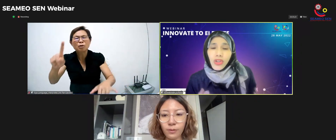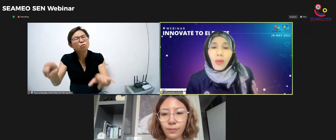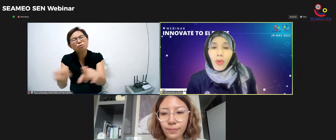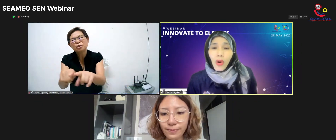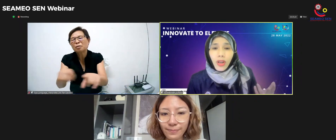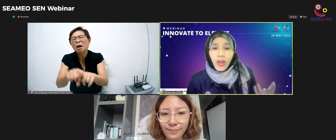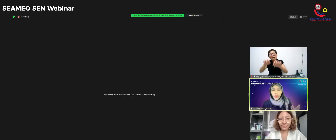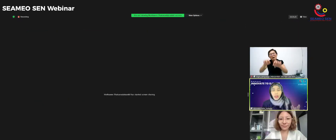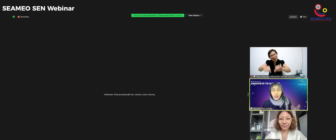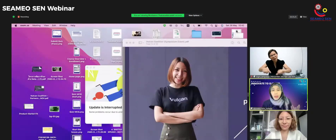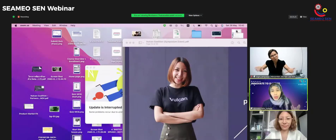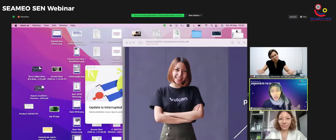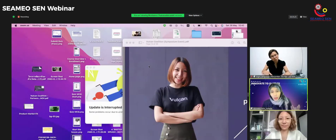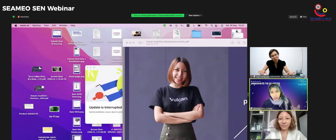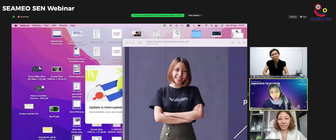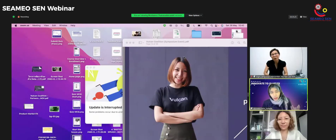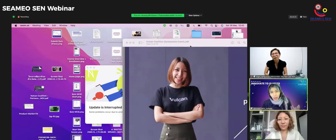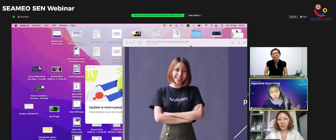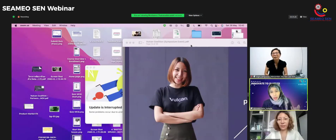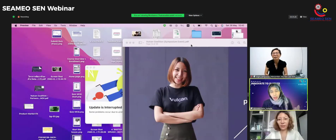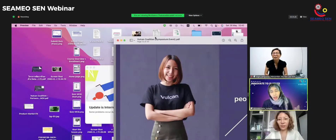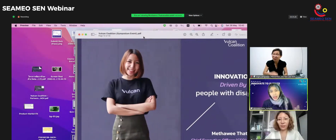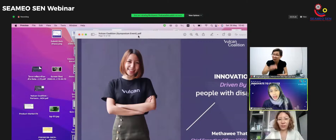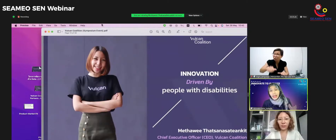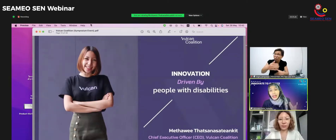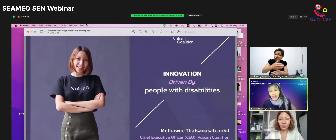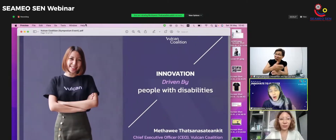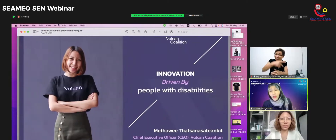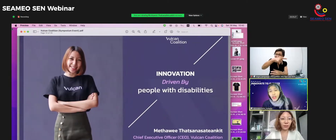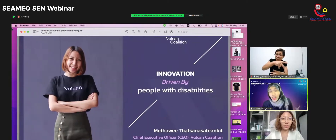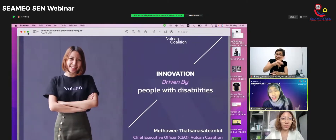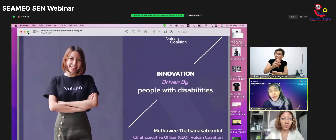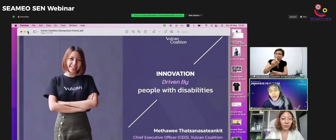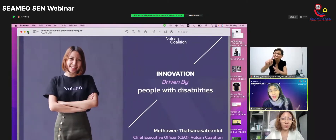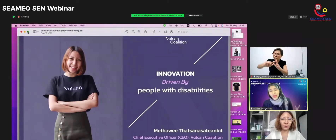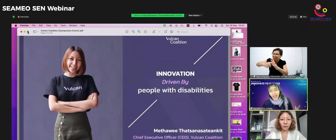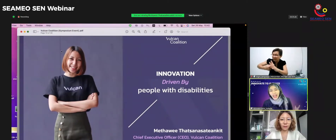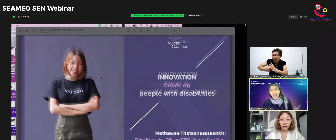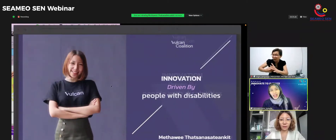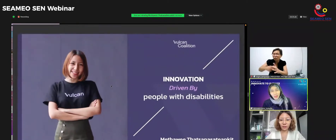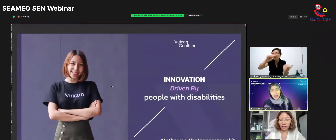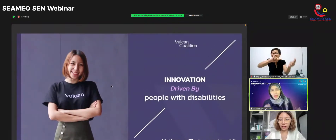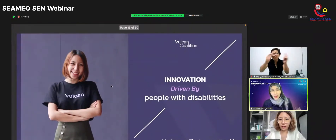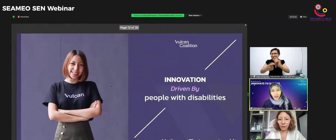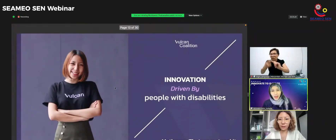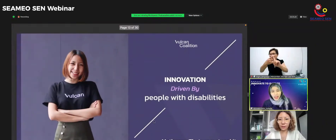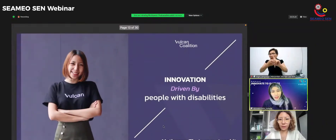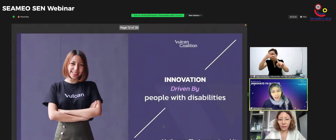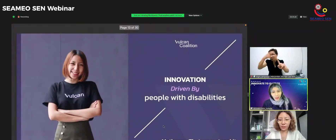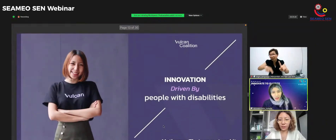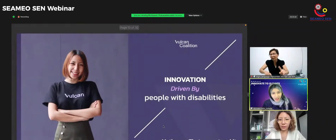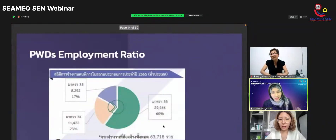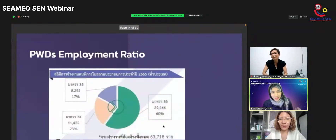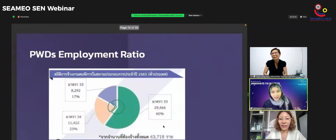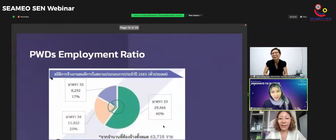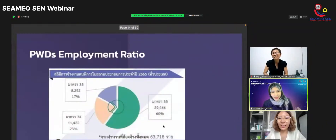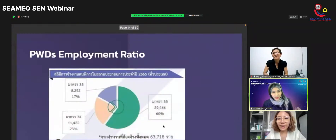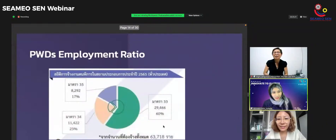can you share more on innovating workspace for PWD as a catalyst of change from Thailand? Please welcome Ms.